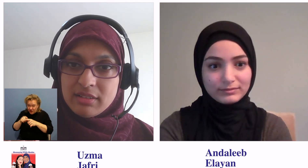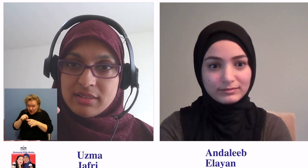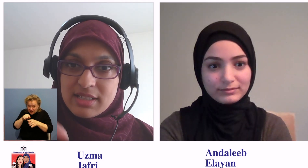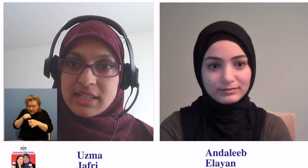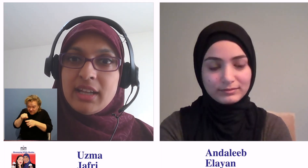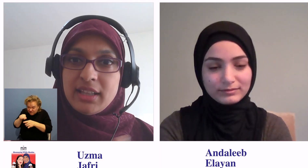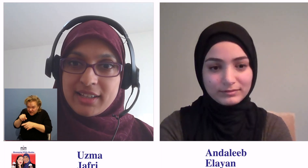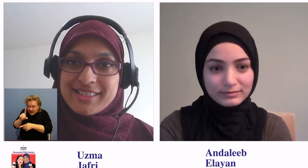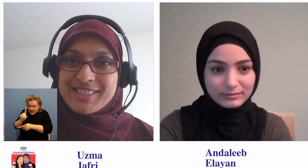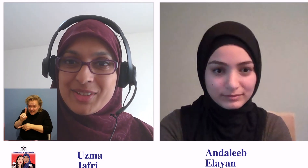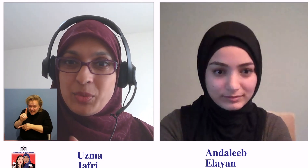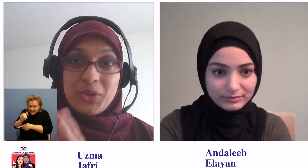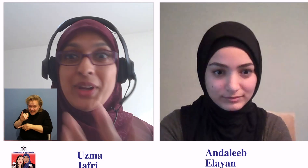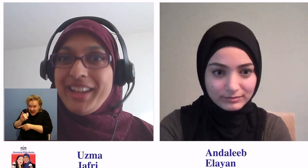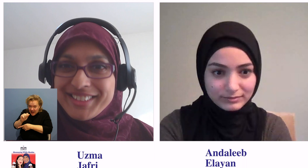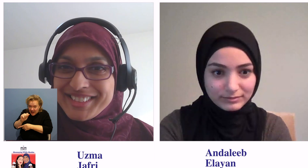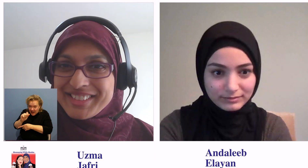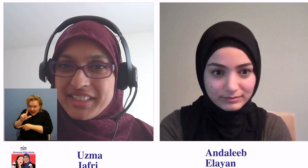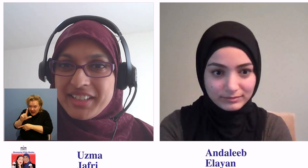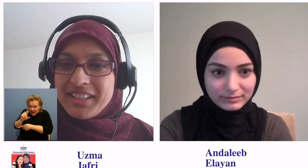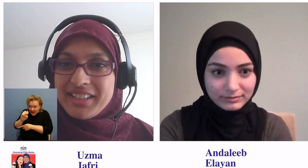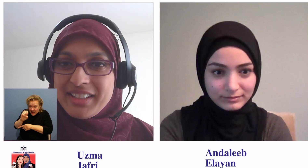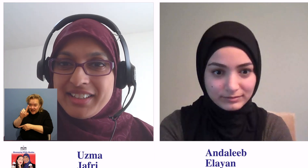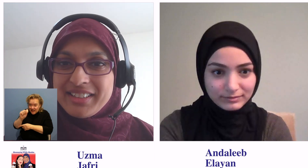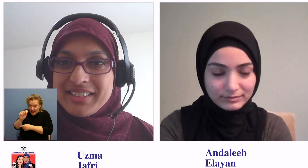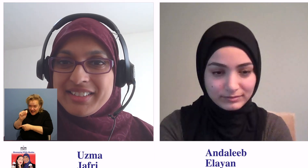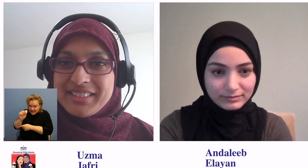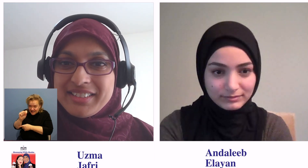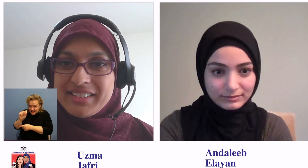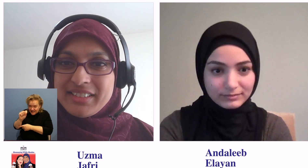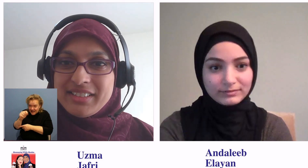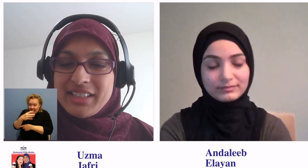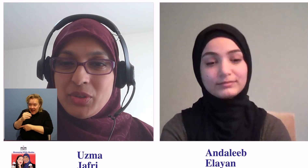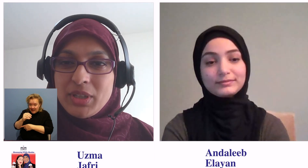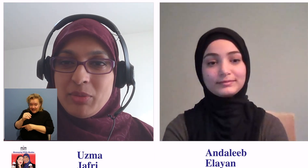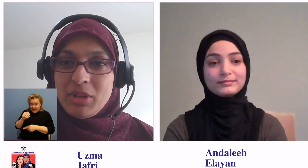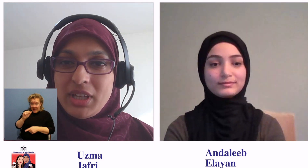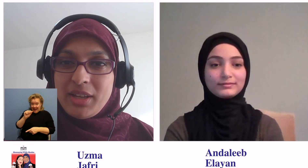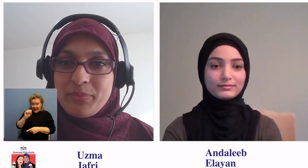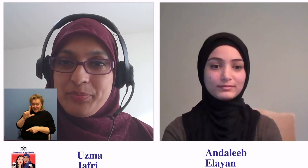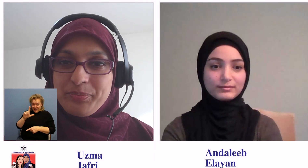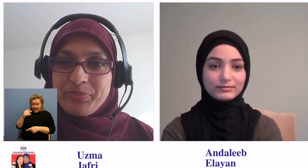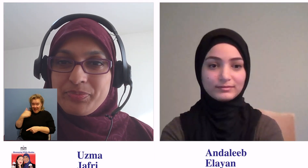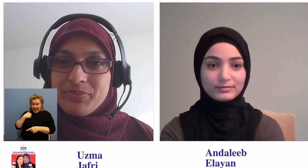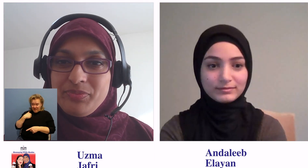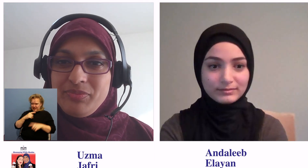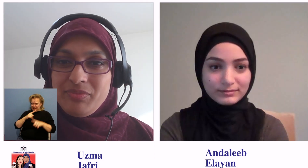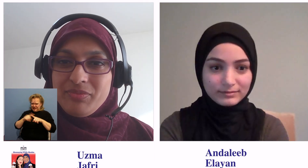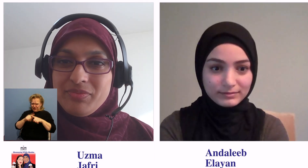ASL dialects with your hands that you can communicate?